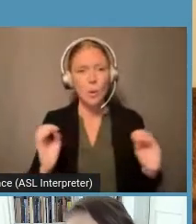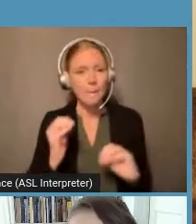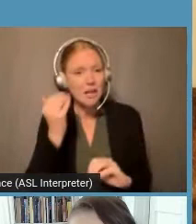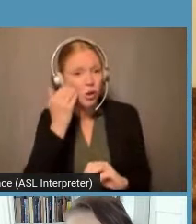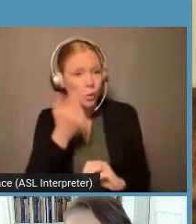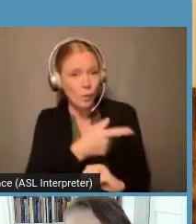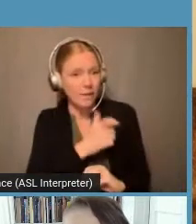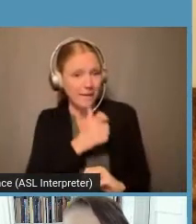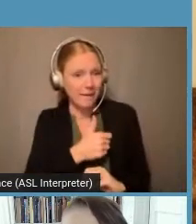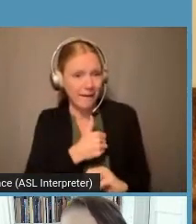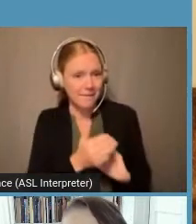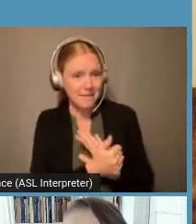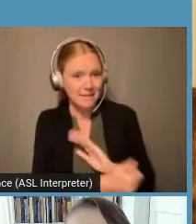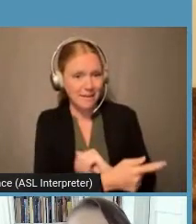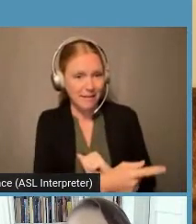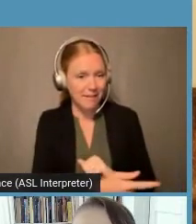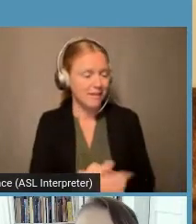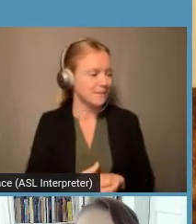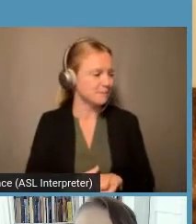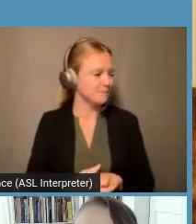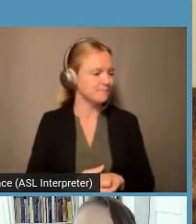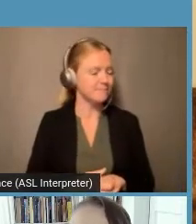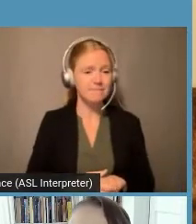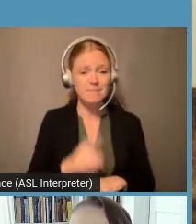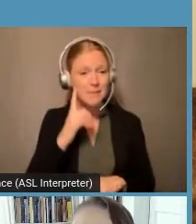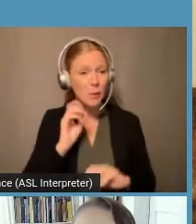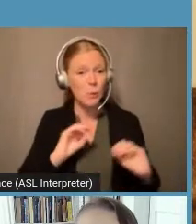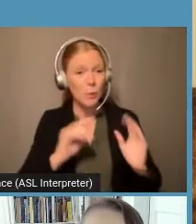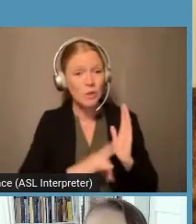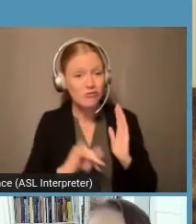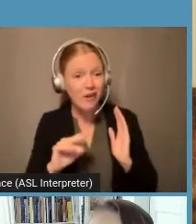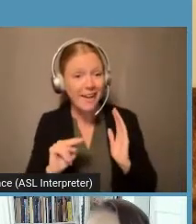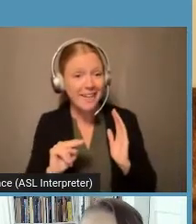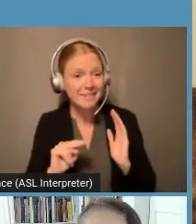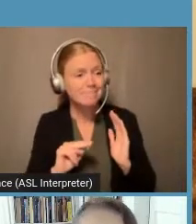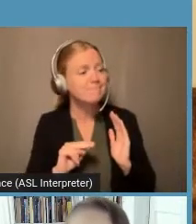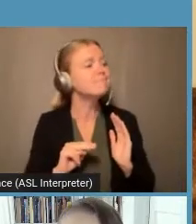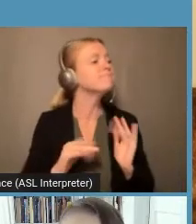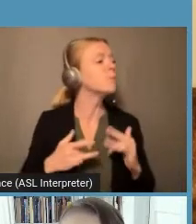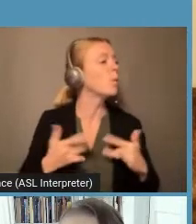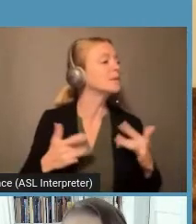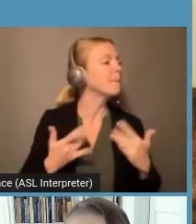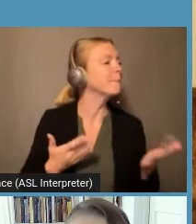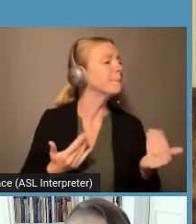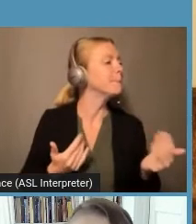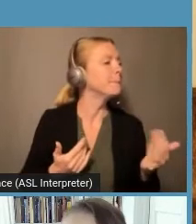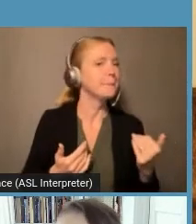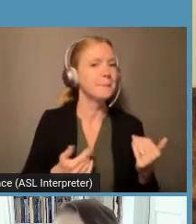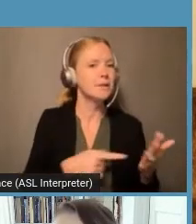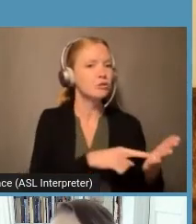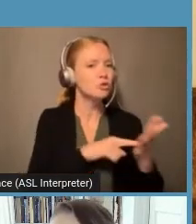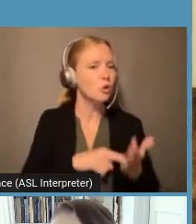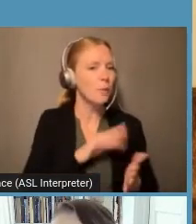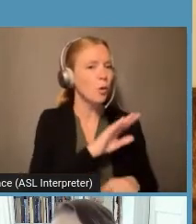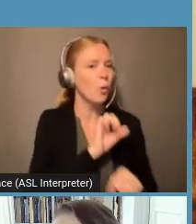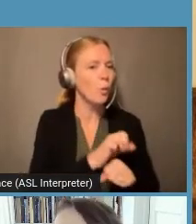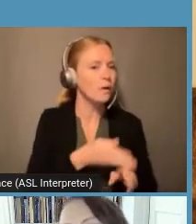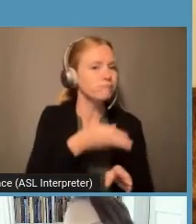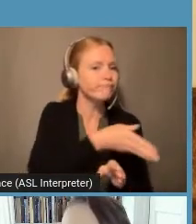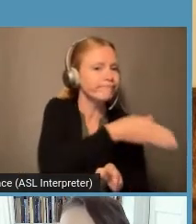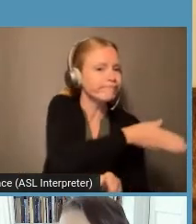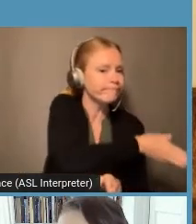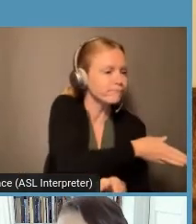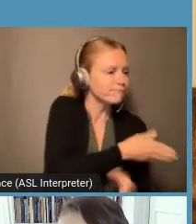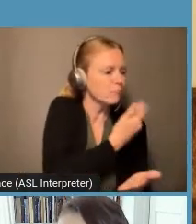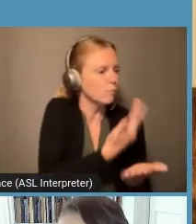knew because there hadn't been that sort of check-in on what kind of work have you done before that would tell